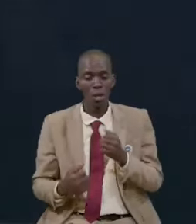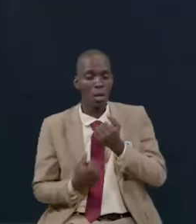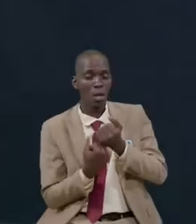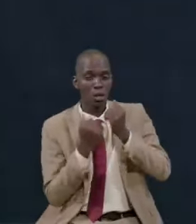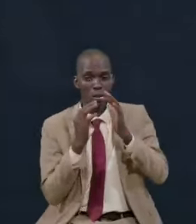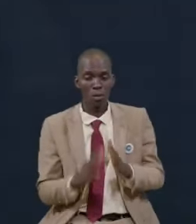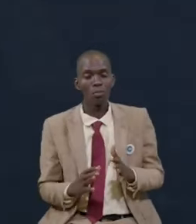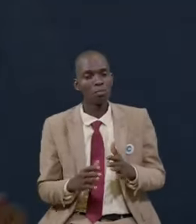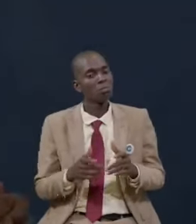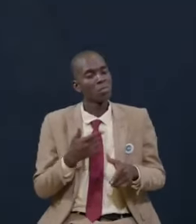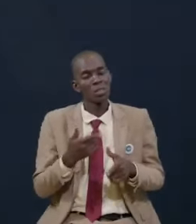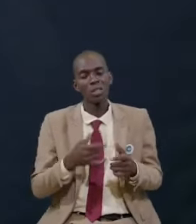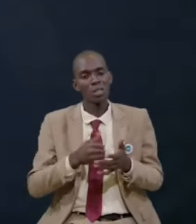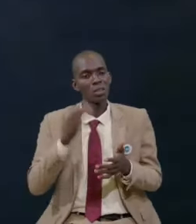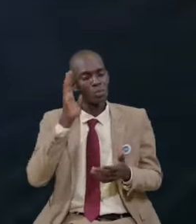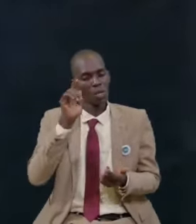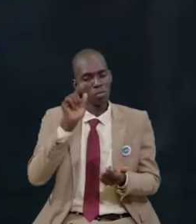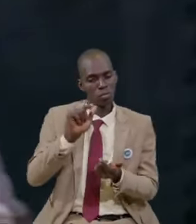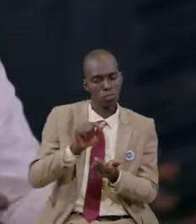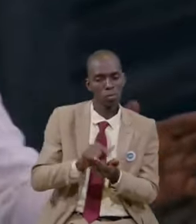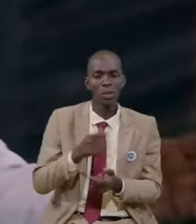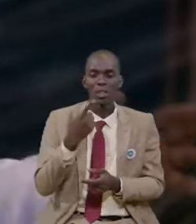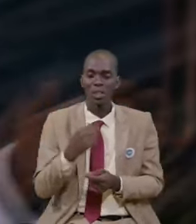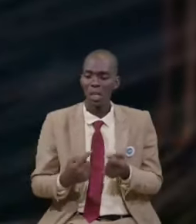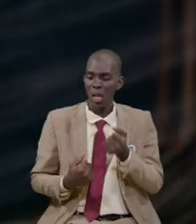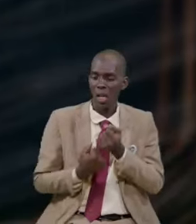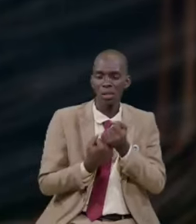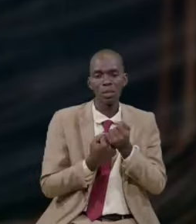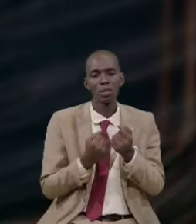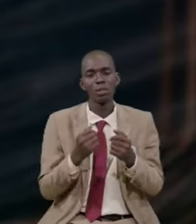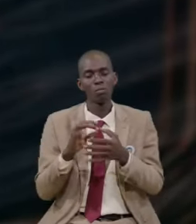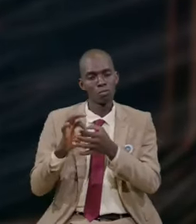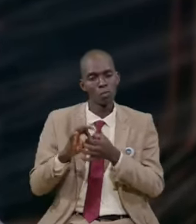Fear is, the frequent